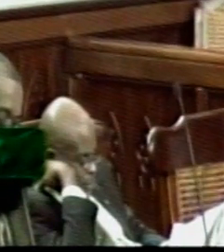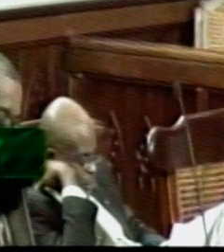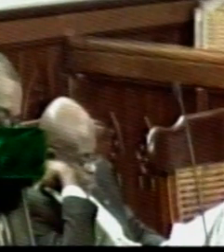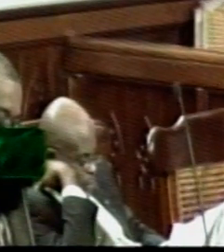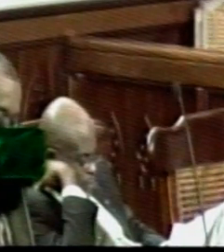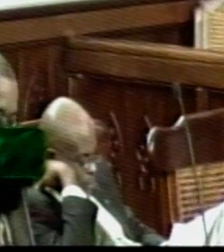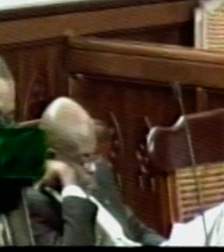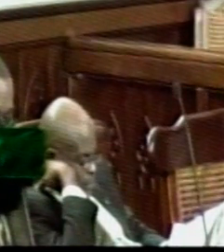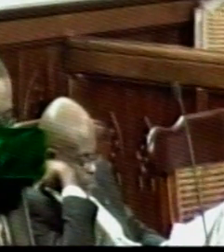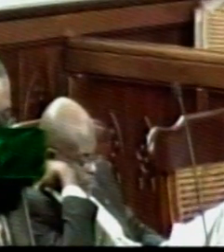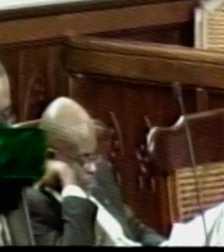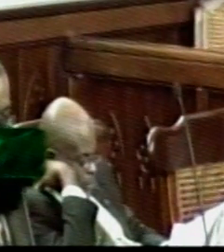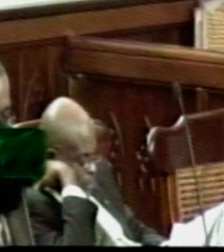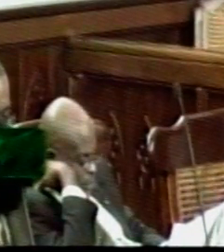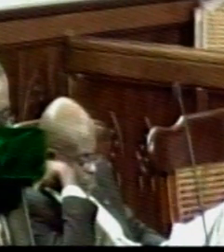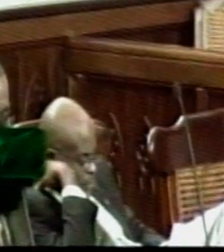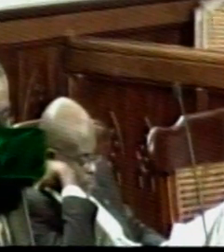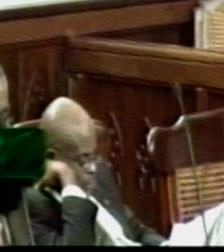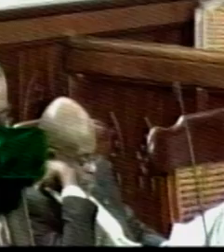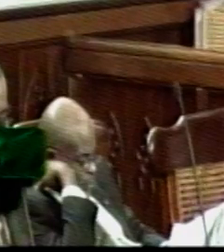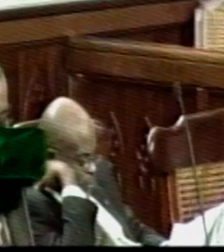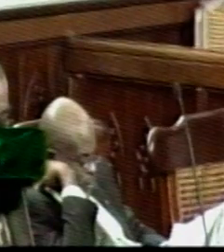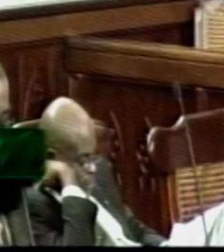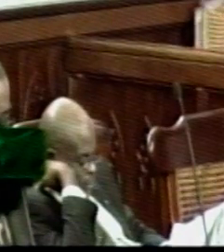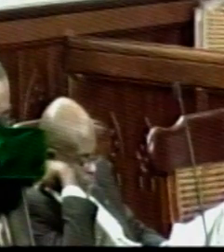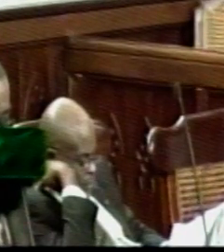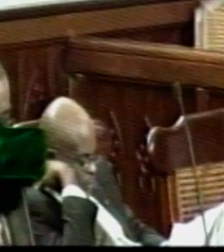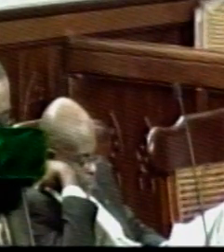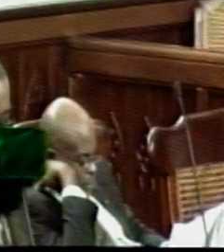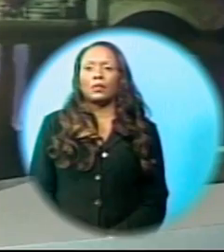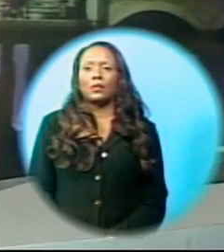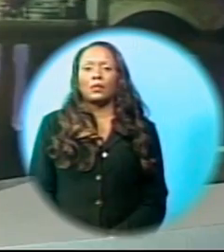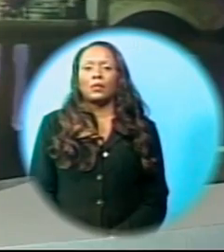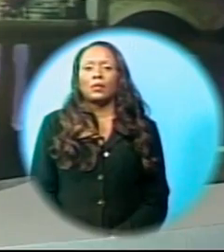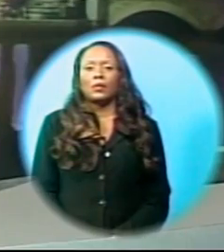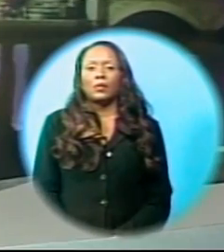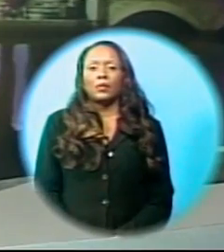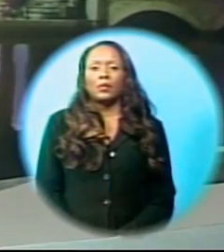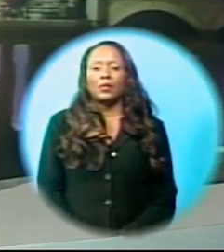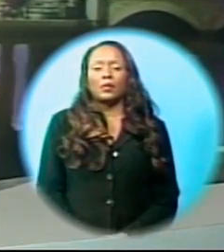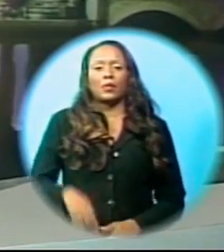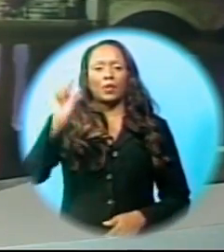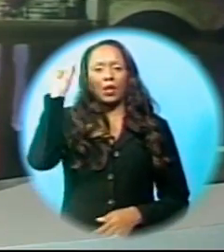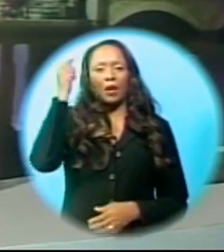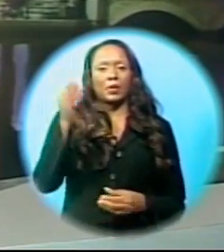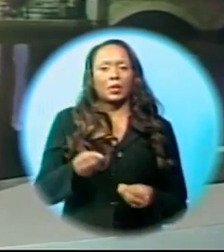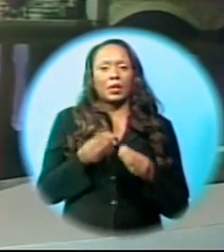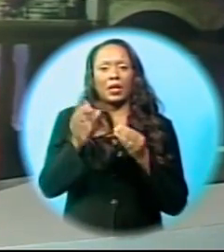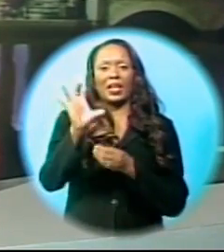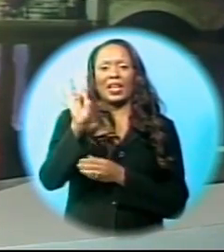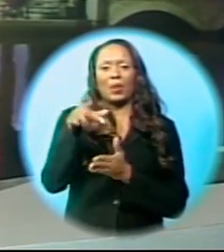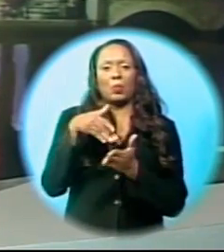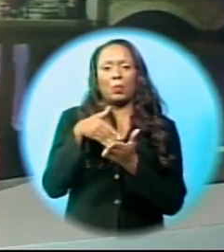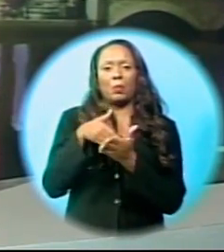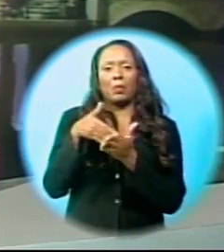policing, and the policing has to be seriously done and enforced. Well, government is providing an